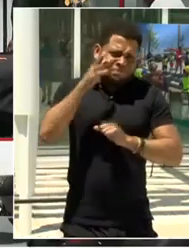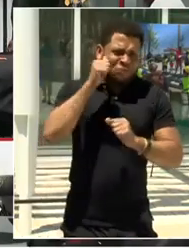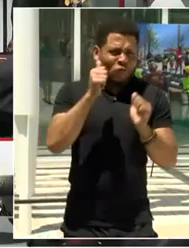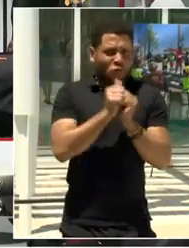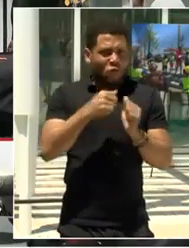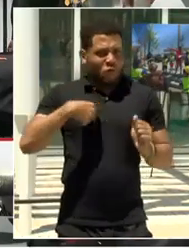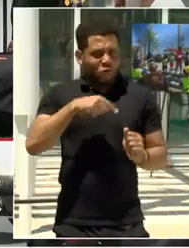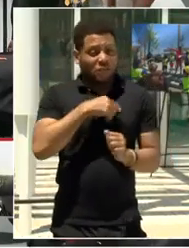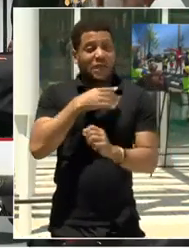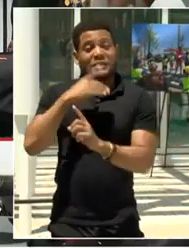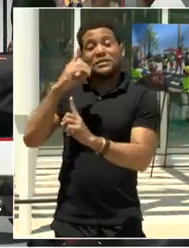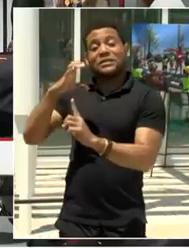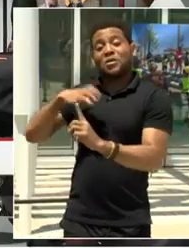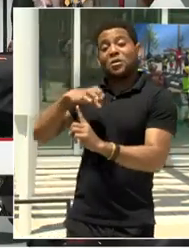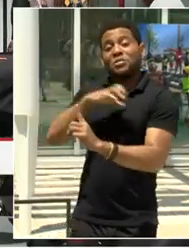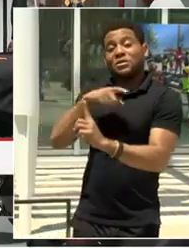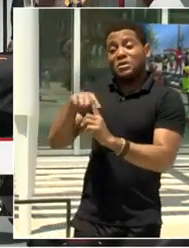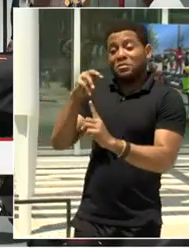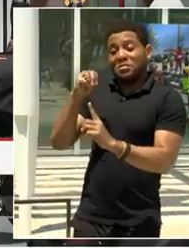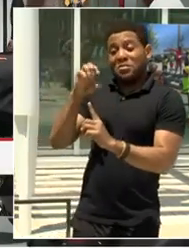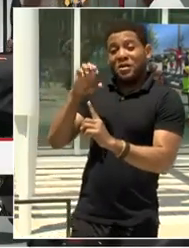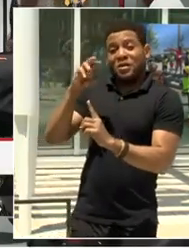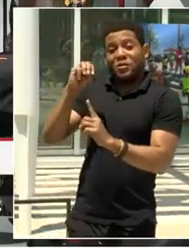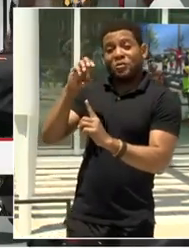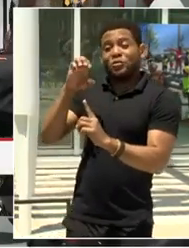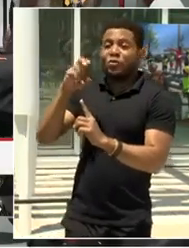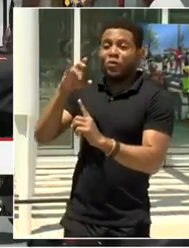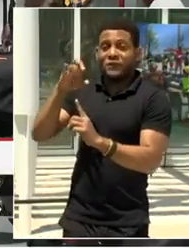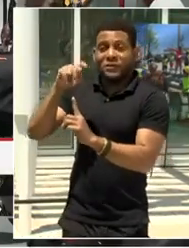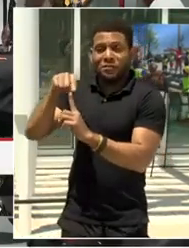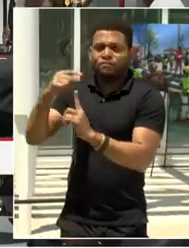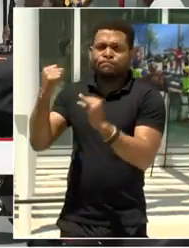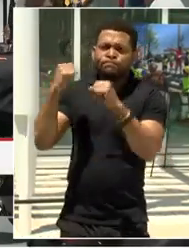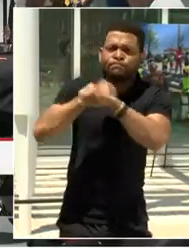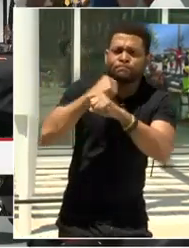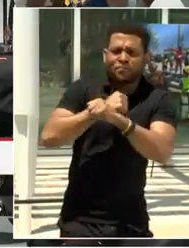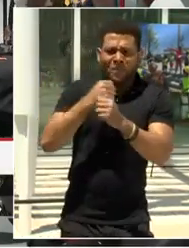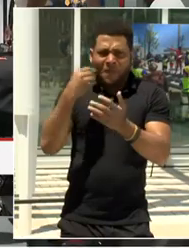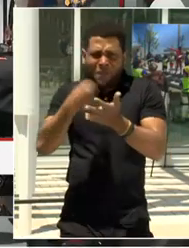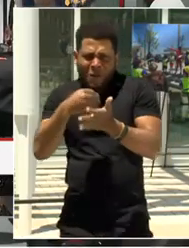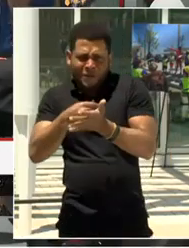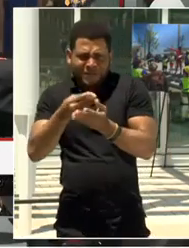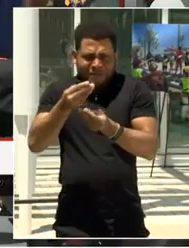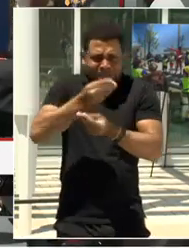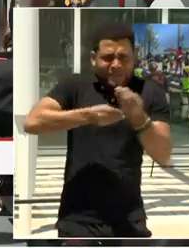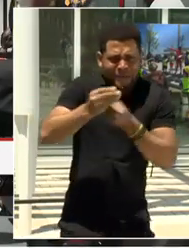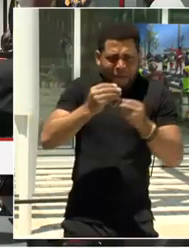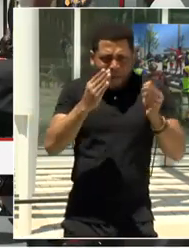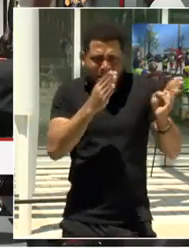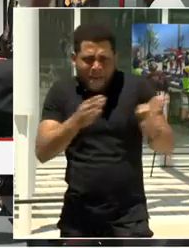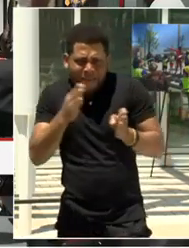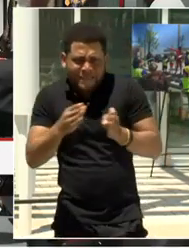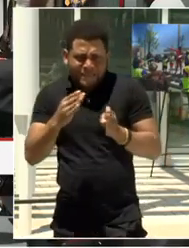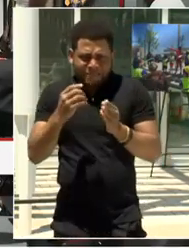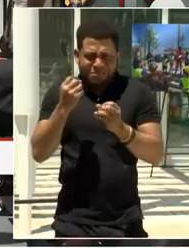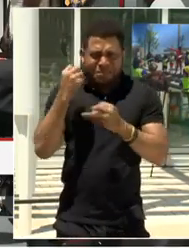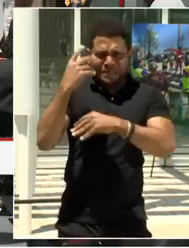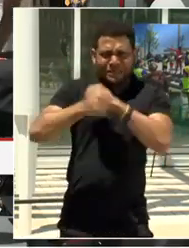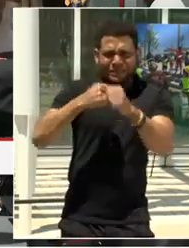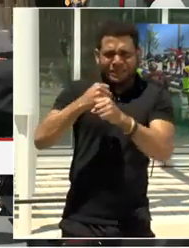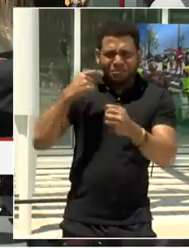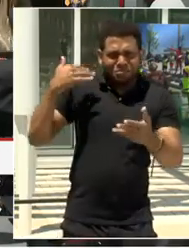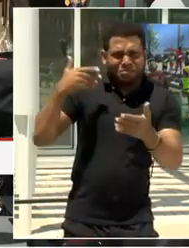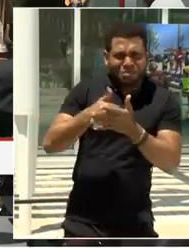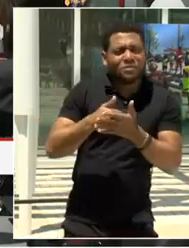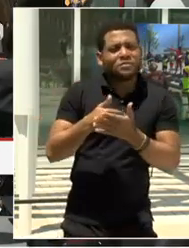years. When people would look at the money we put aside for McMillan and think it was a piggy bank, we had to